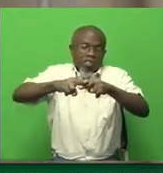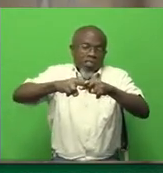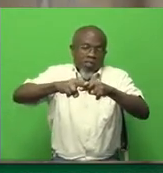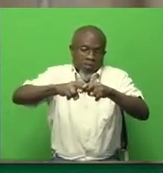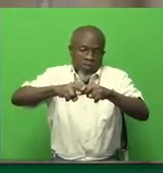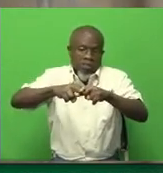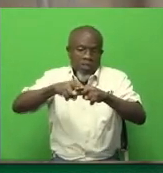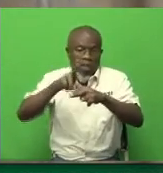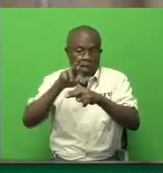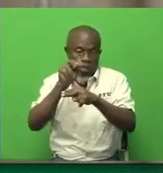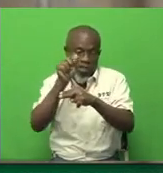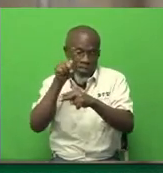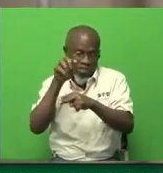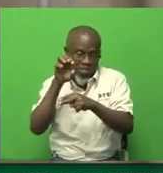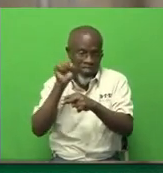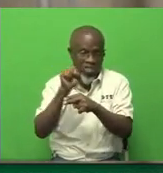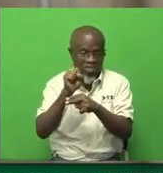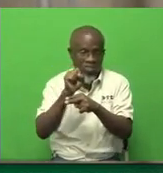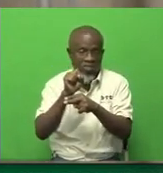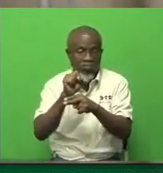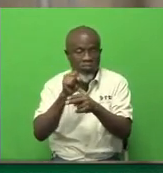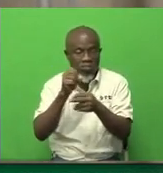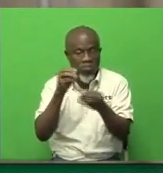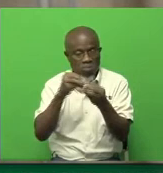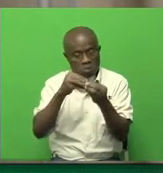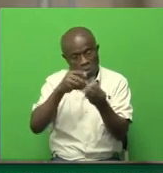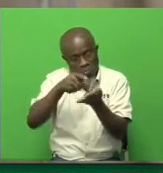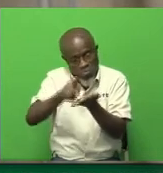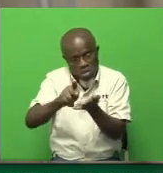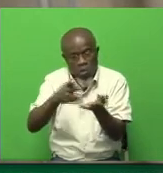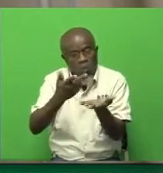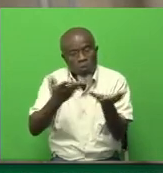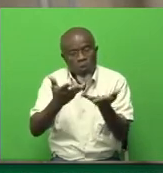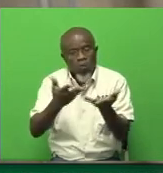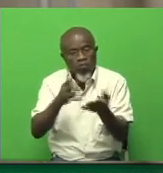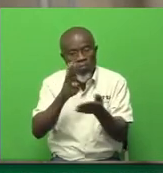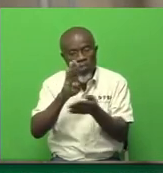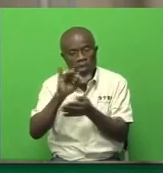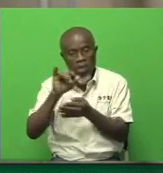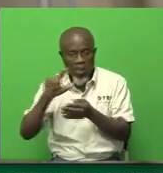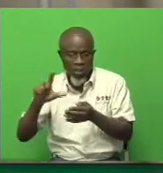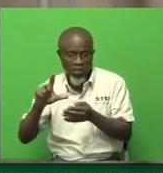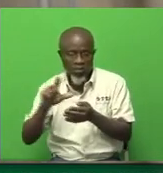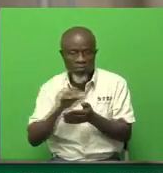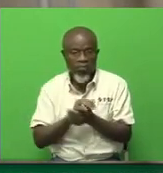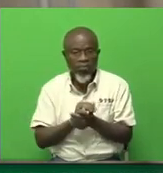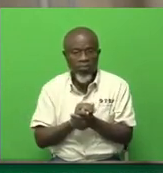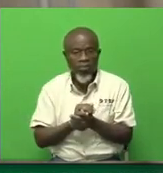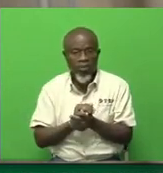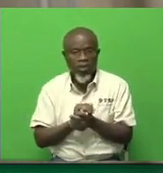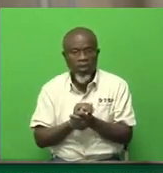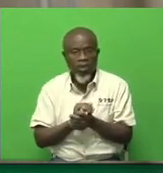inform how the RAC goes about coming up with with those new